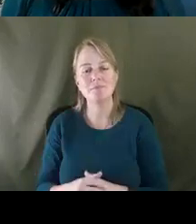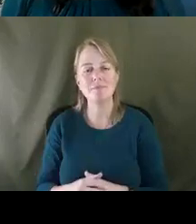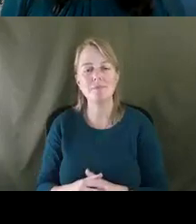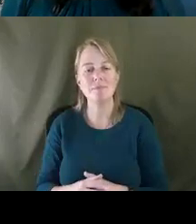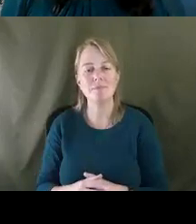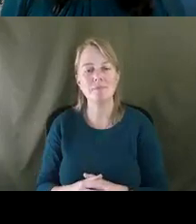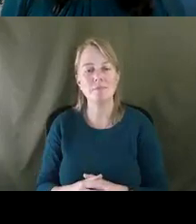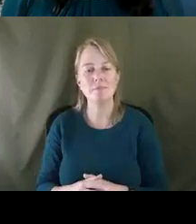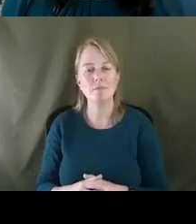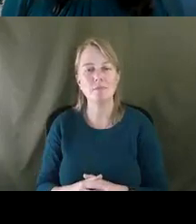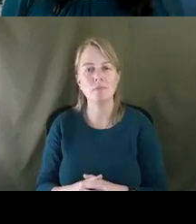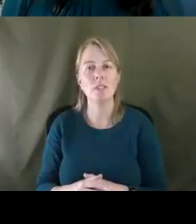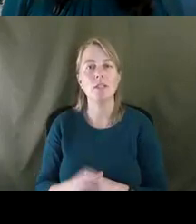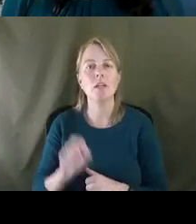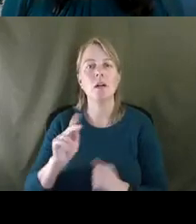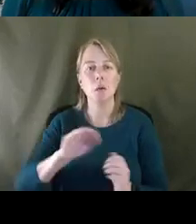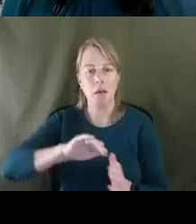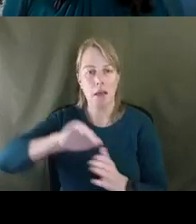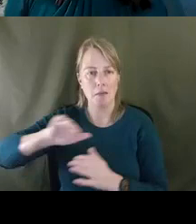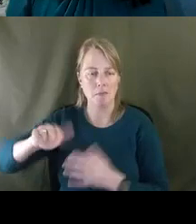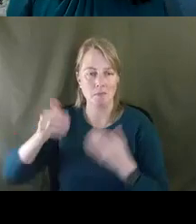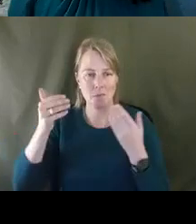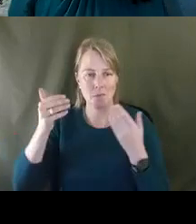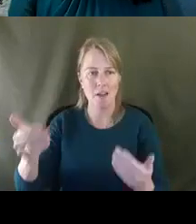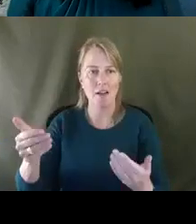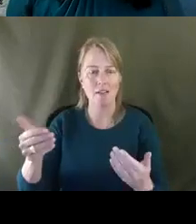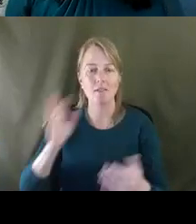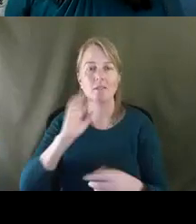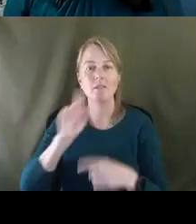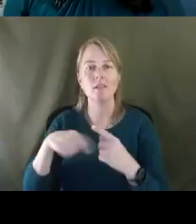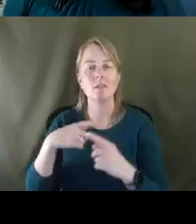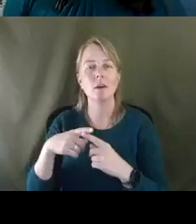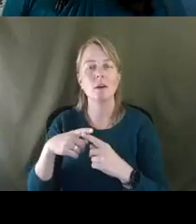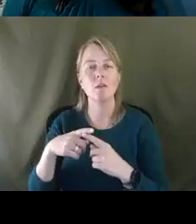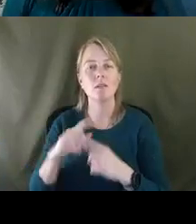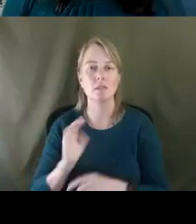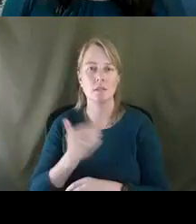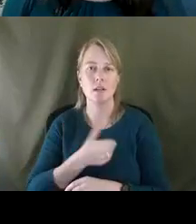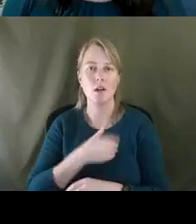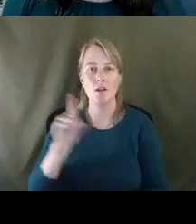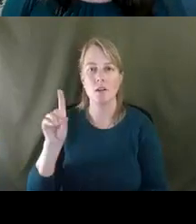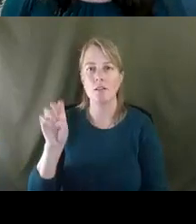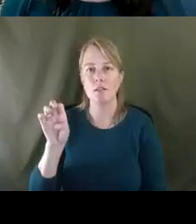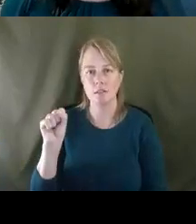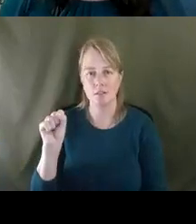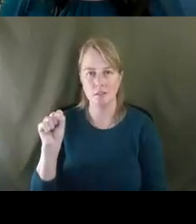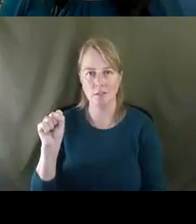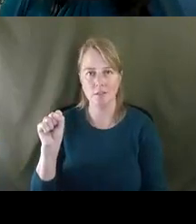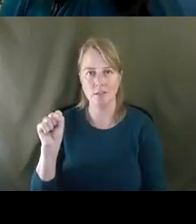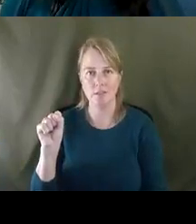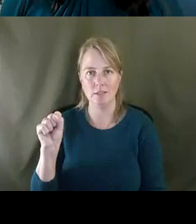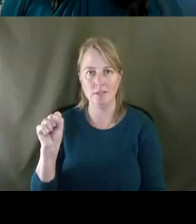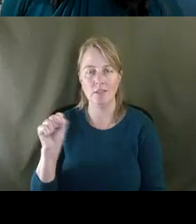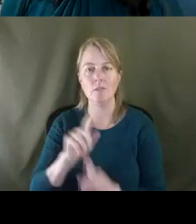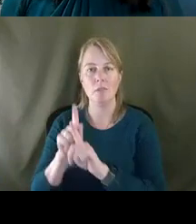Now, let's go ahead and move ahead to talk about our Department of Enterprise Services DES